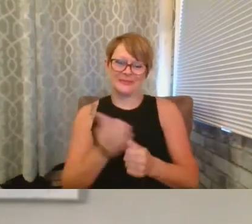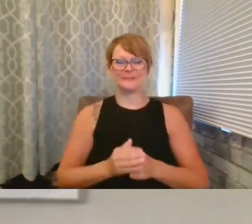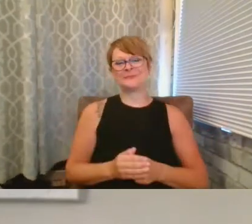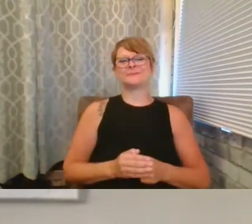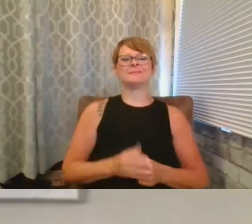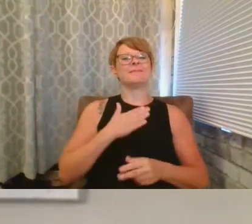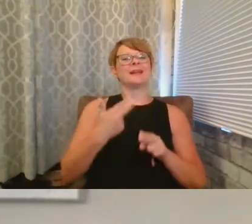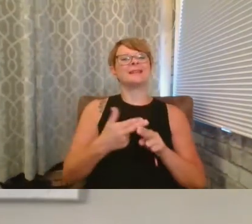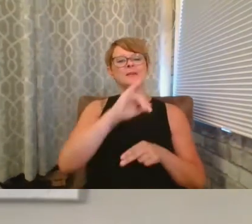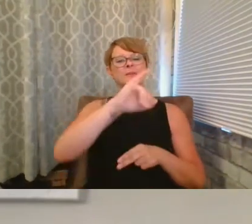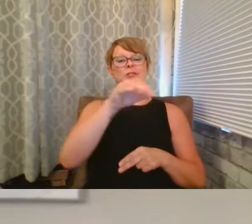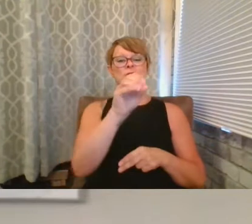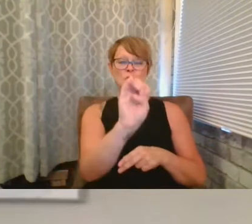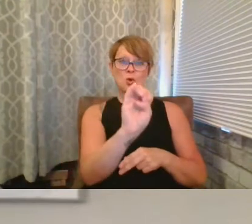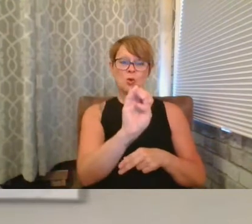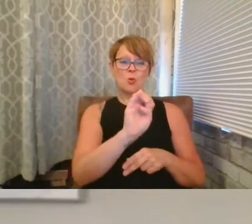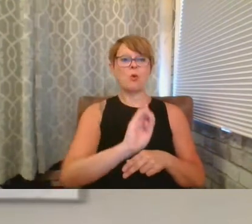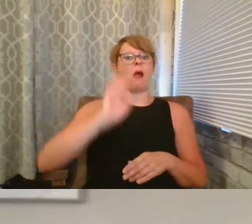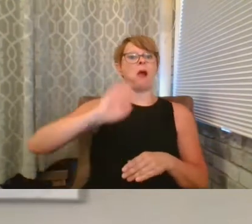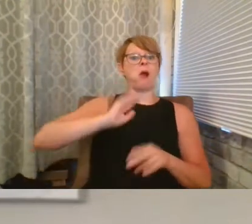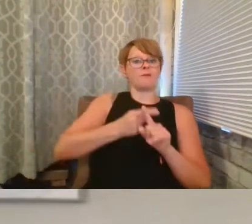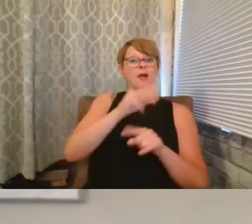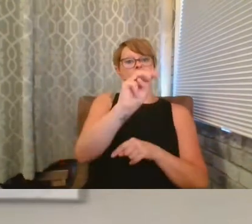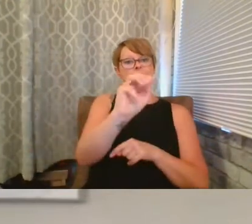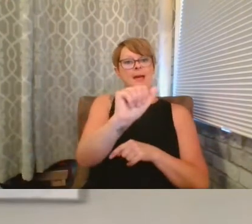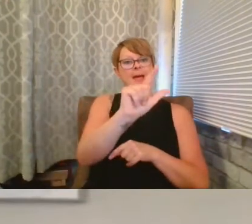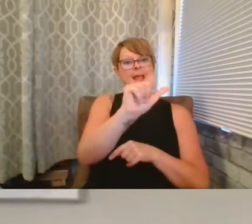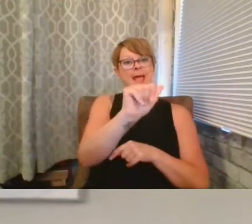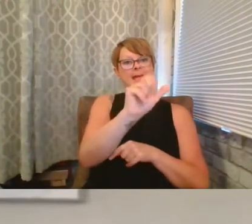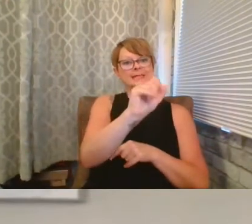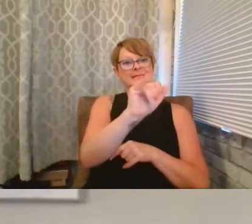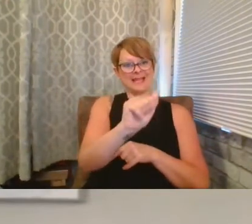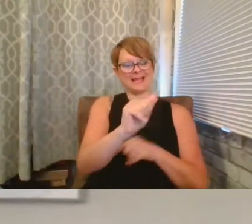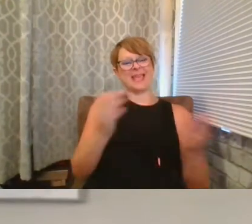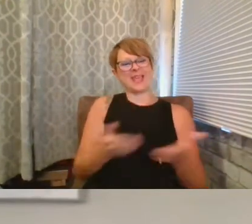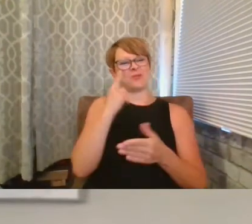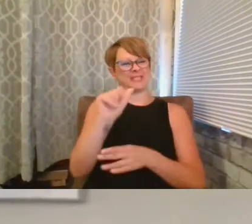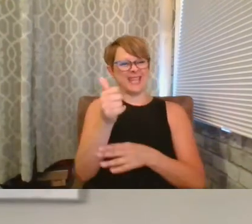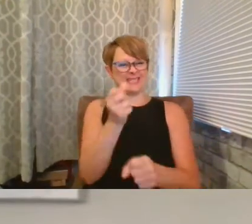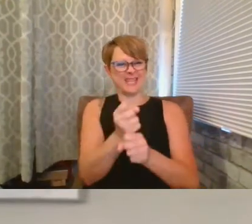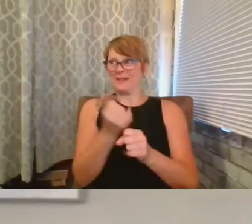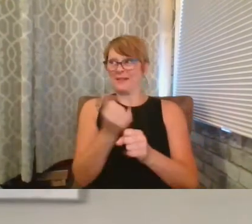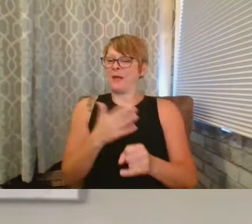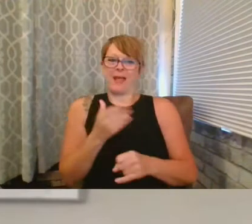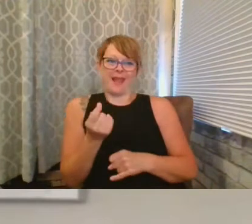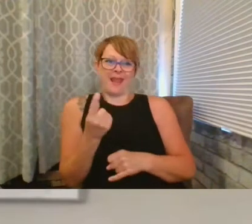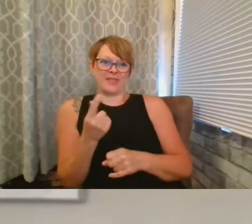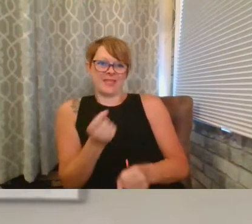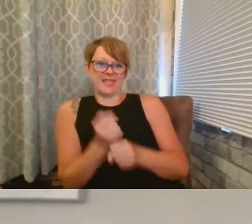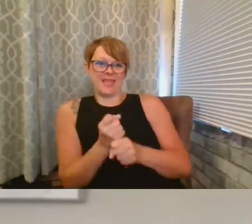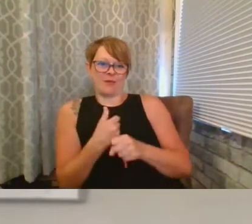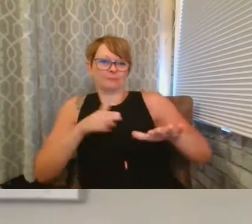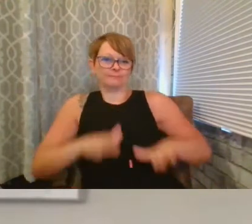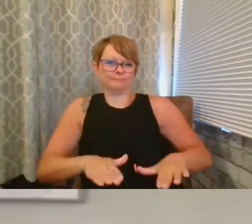Joe. I'm originally from Malaysia. I've been here for around 10 years. It's actually my 11th year. Came here in 2010.